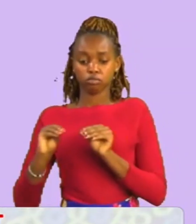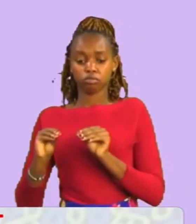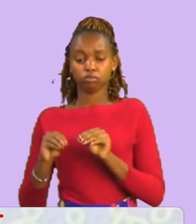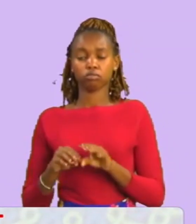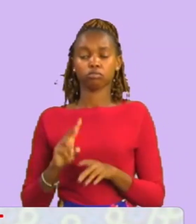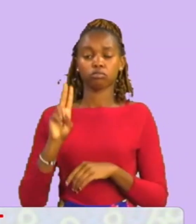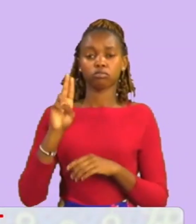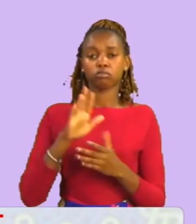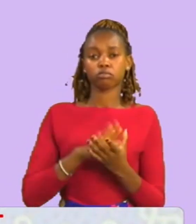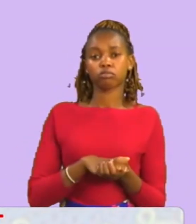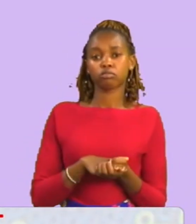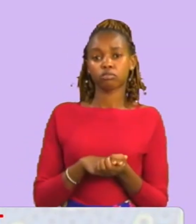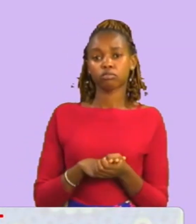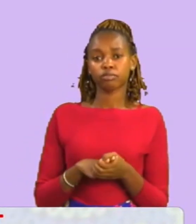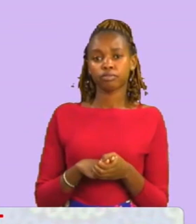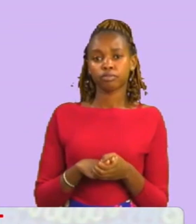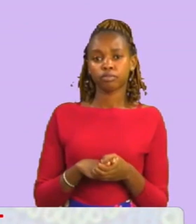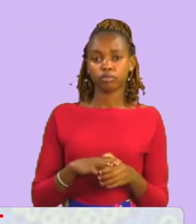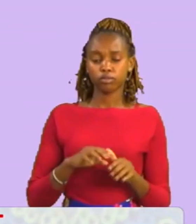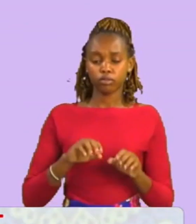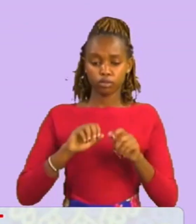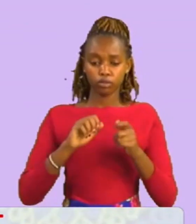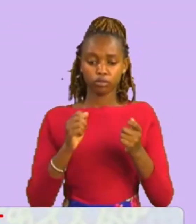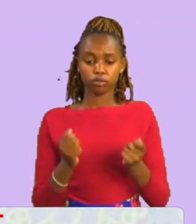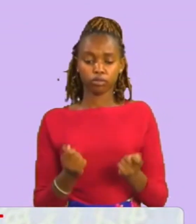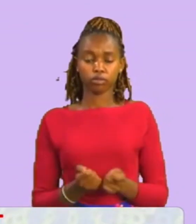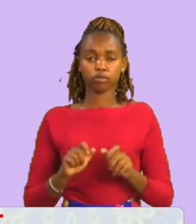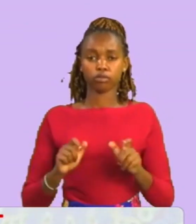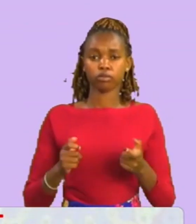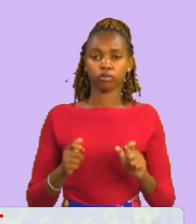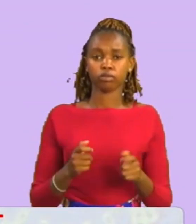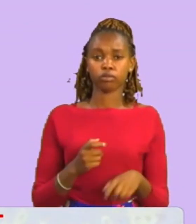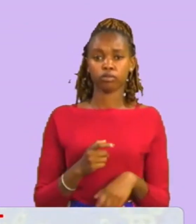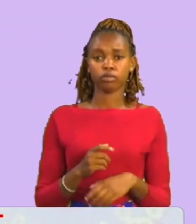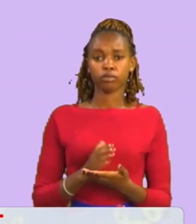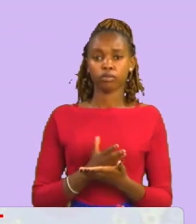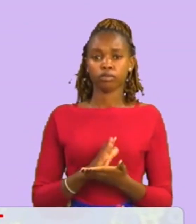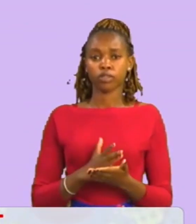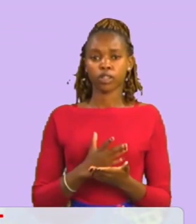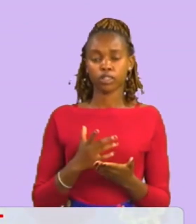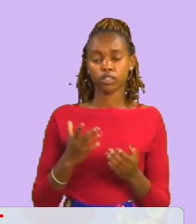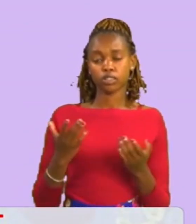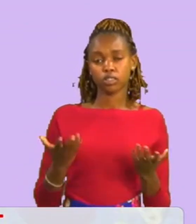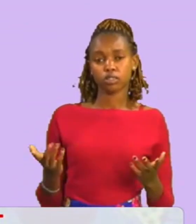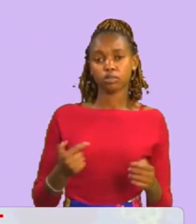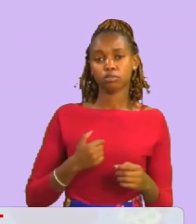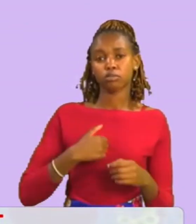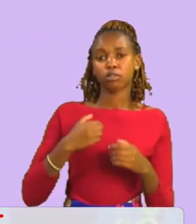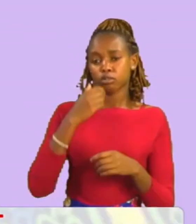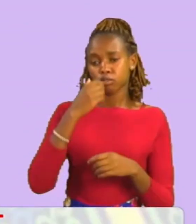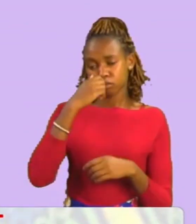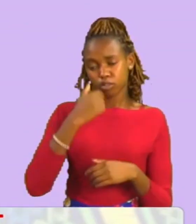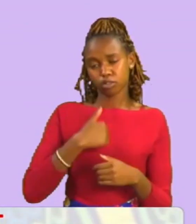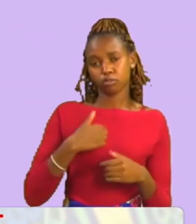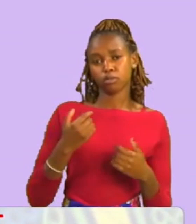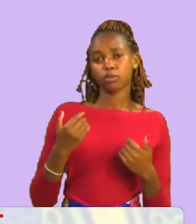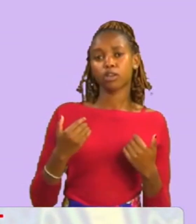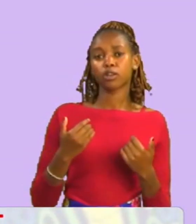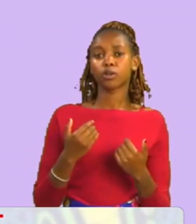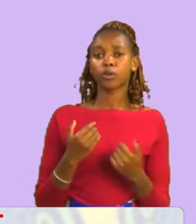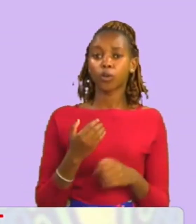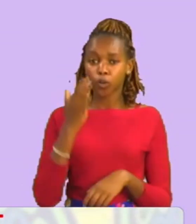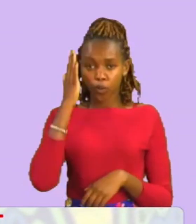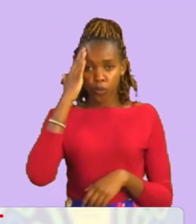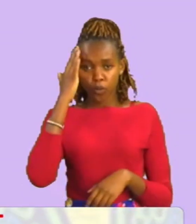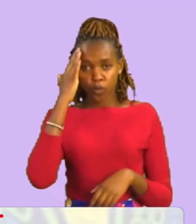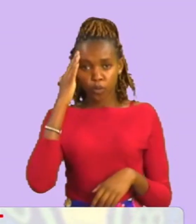learn recently someone from social media, this person was saying some things I wish I knew when I was in my 20s. Maisha uendelea